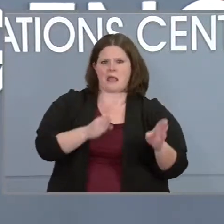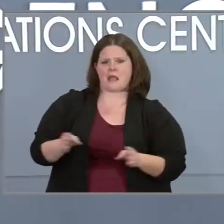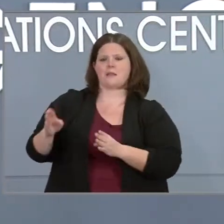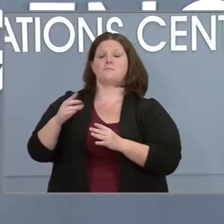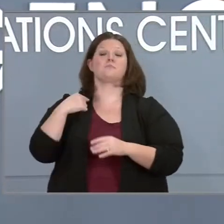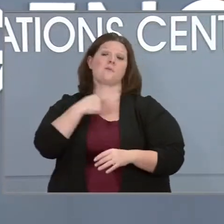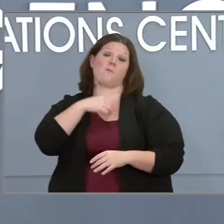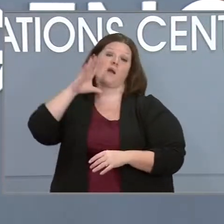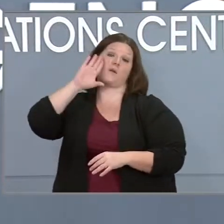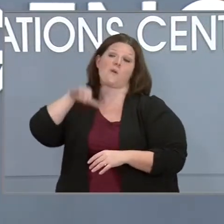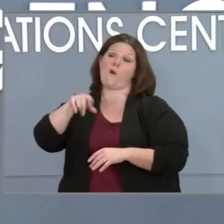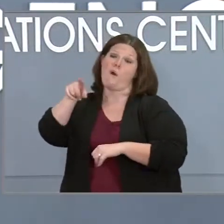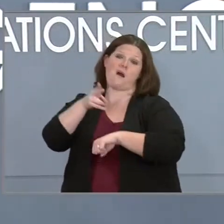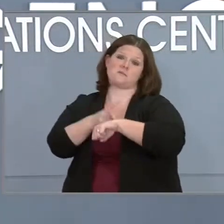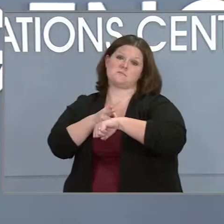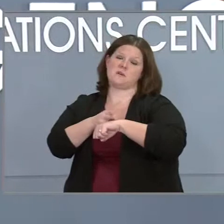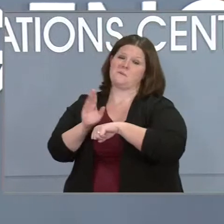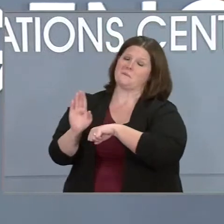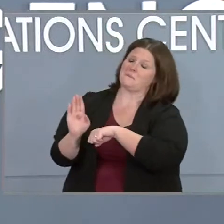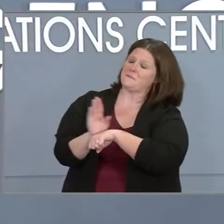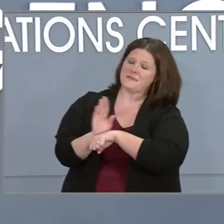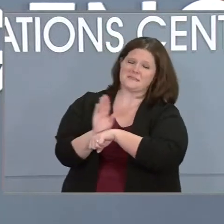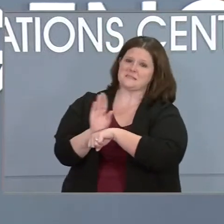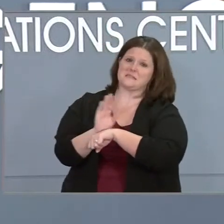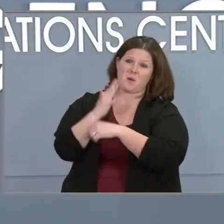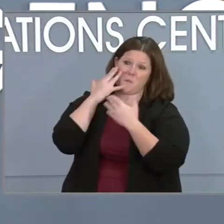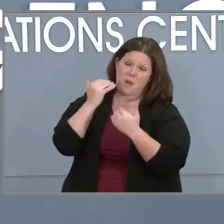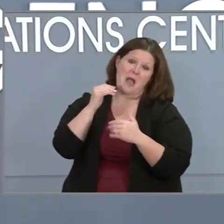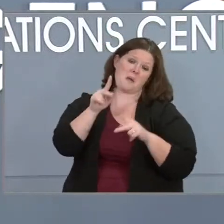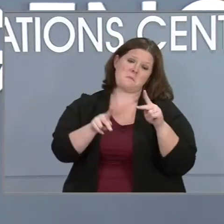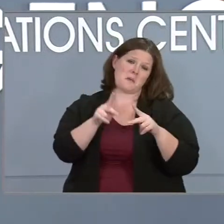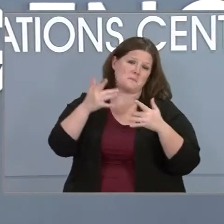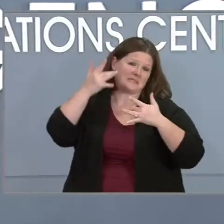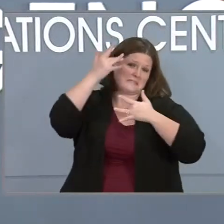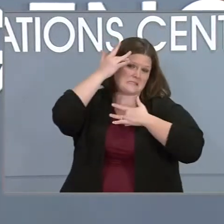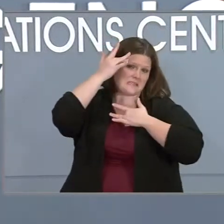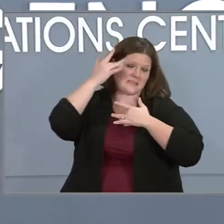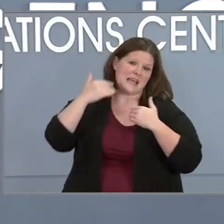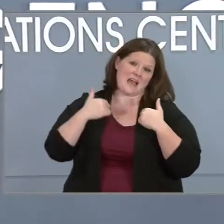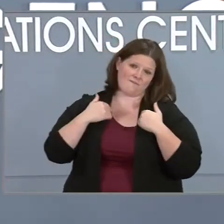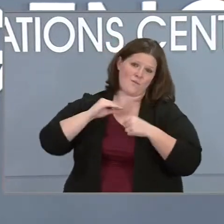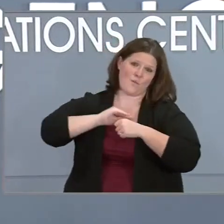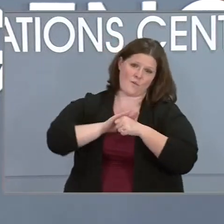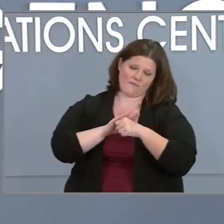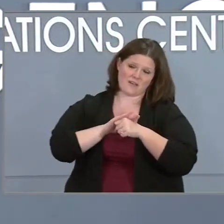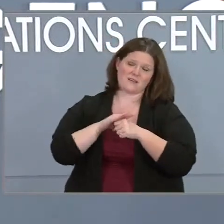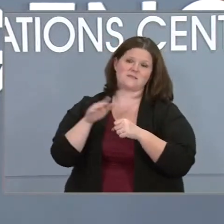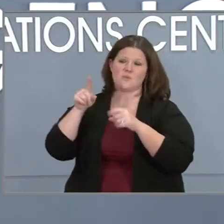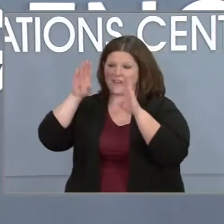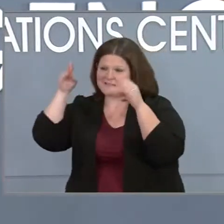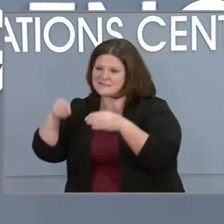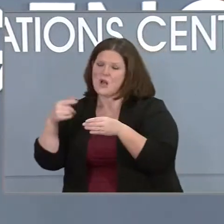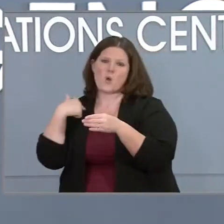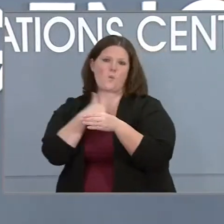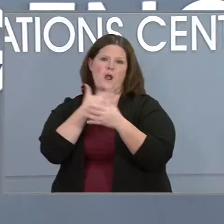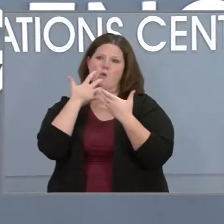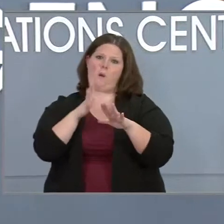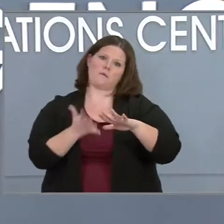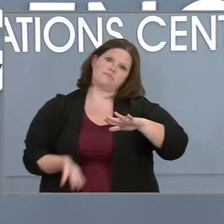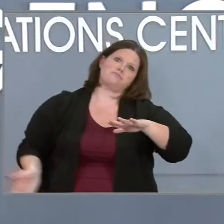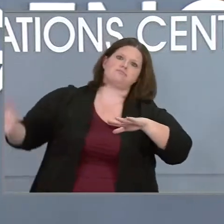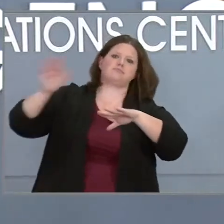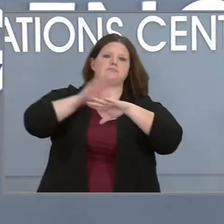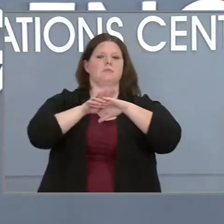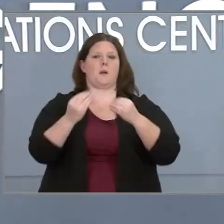our hospitals are incredibly busy right now taking care of sick COVID patients, and we are planning to make sure that we don't strain them further with